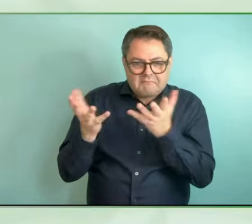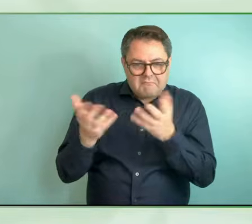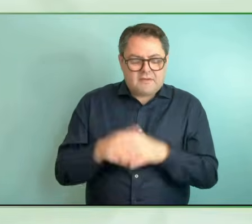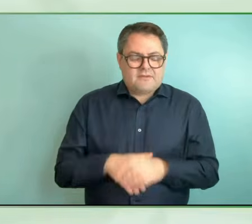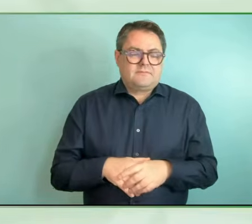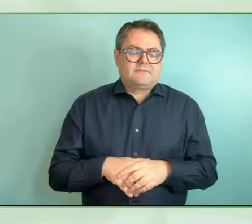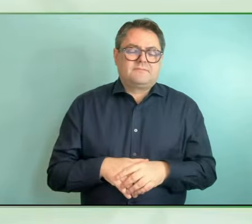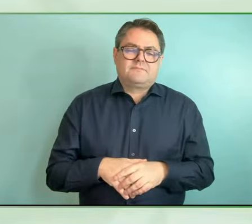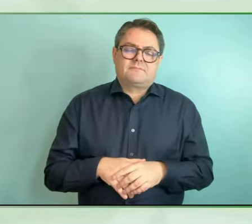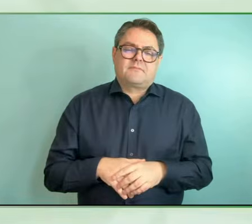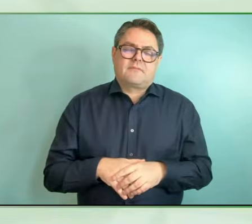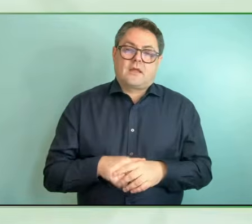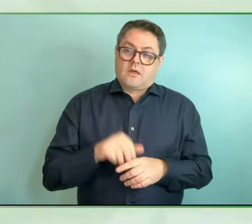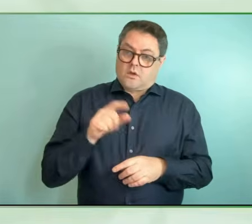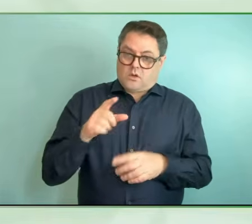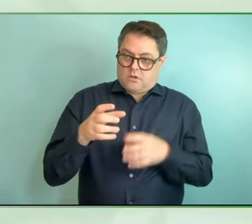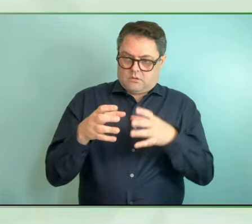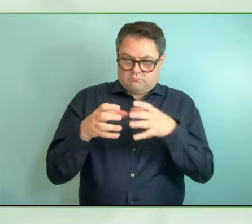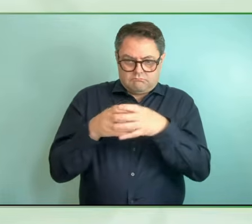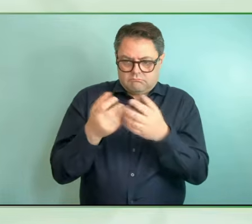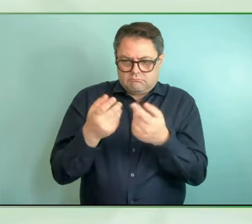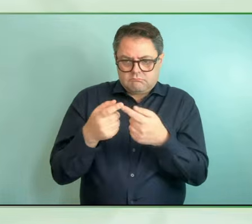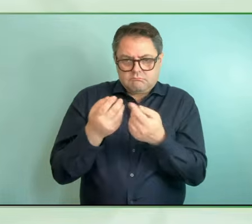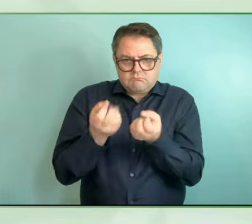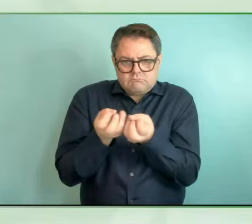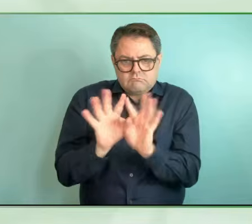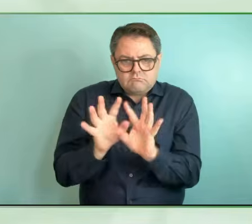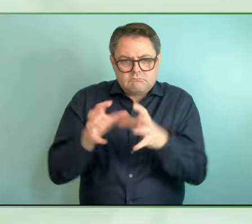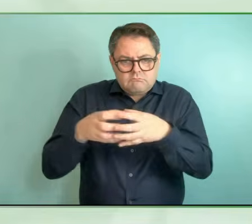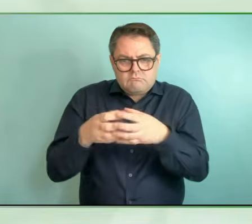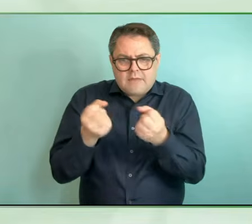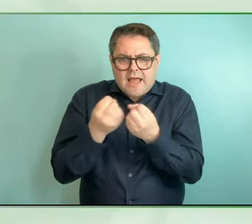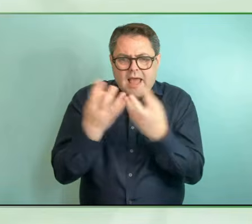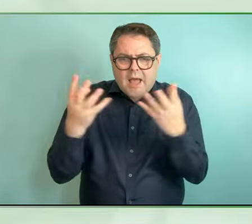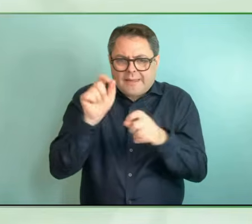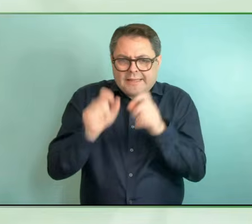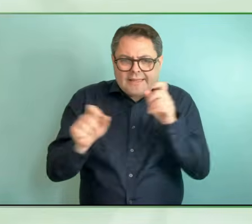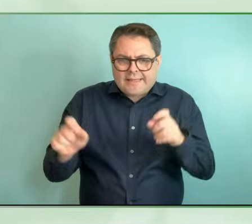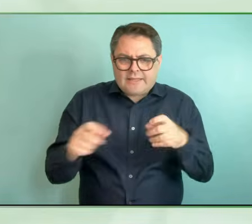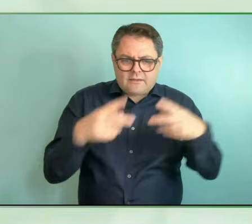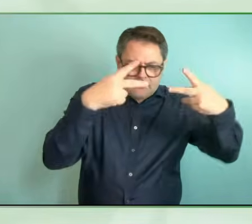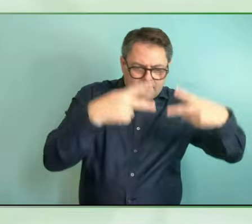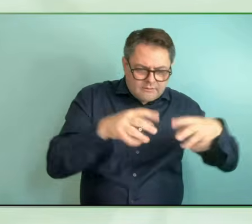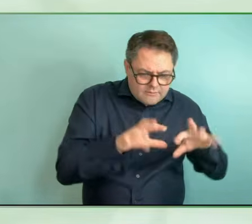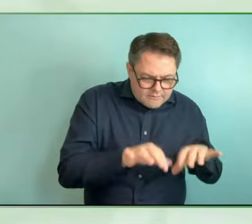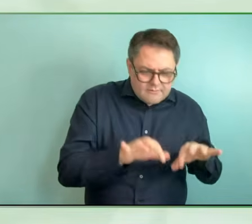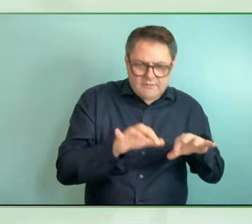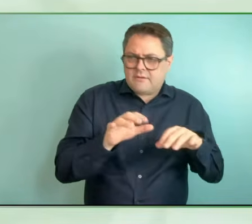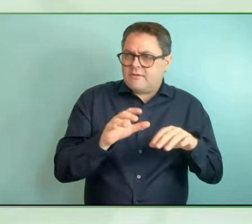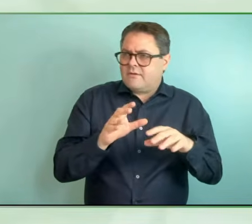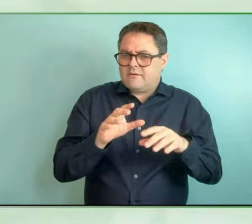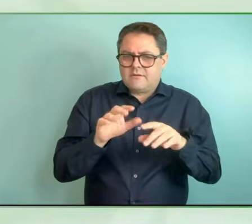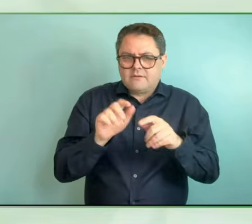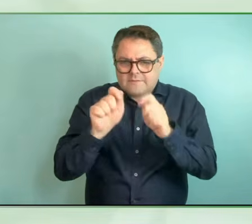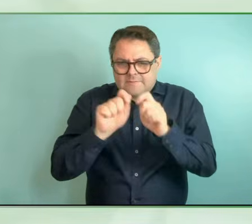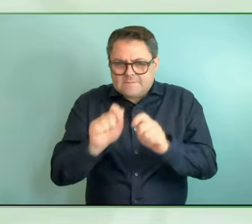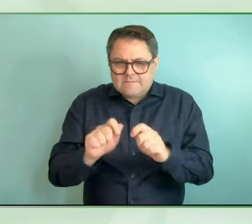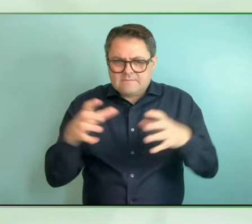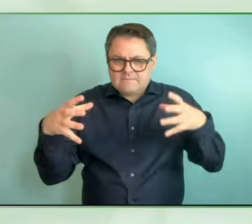how big is your team? How do we imagine how many programmers and how many people are working on the project